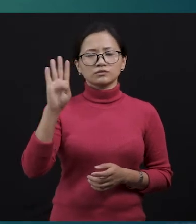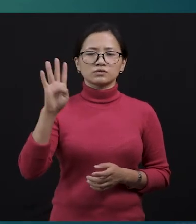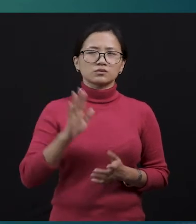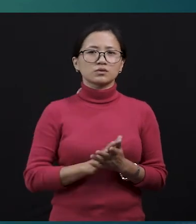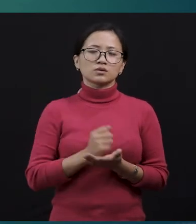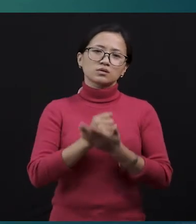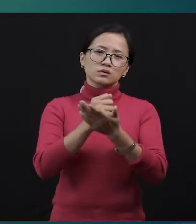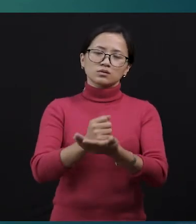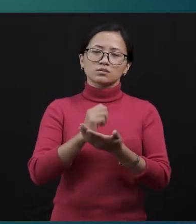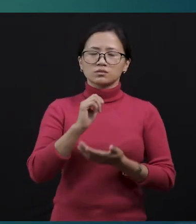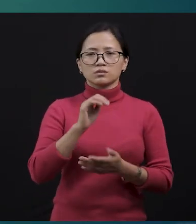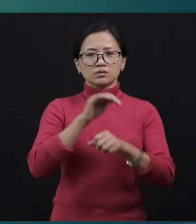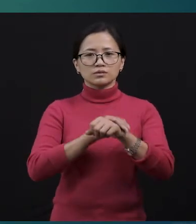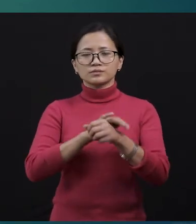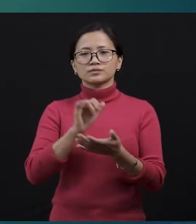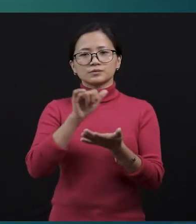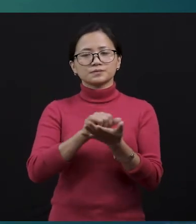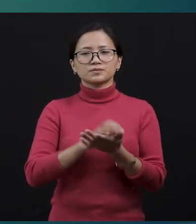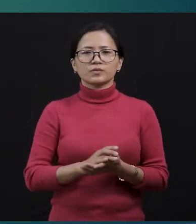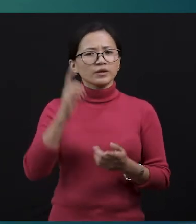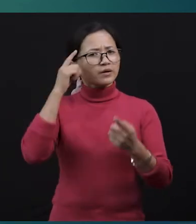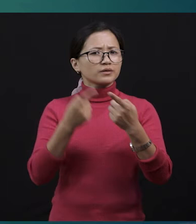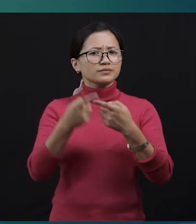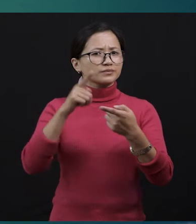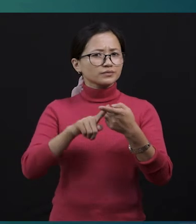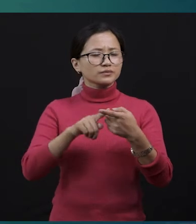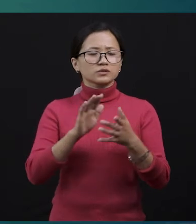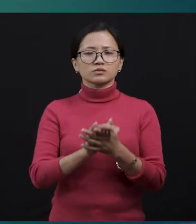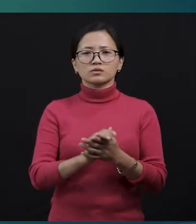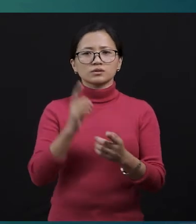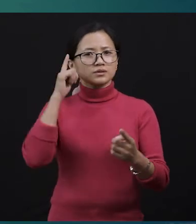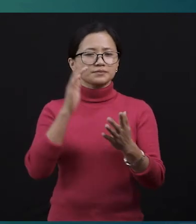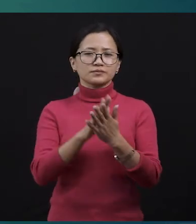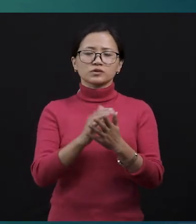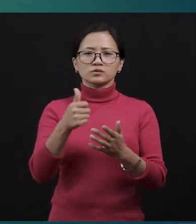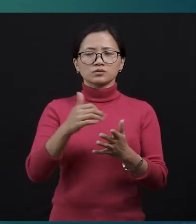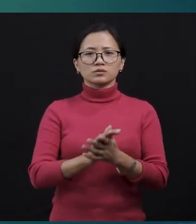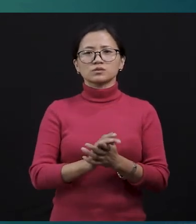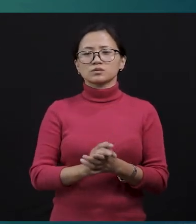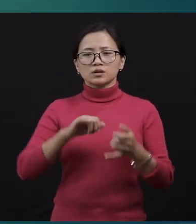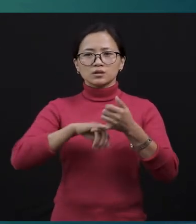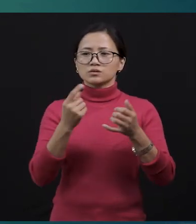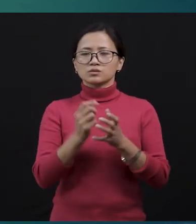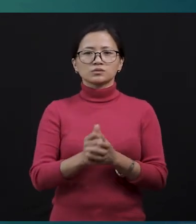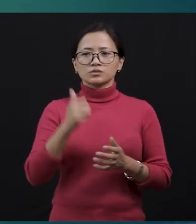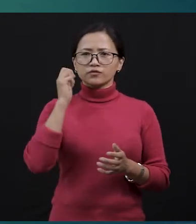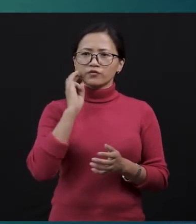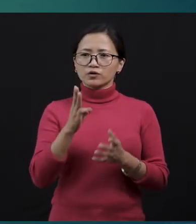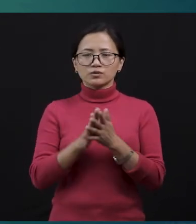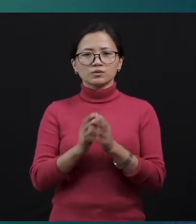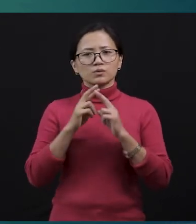have to help each other on that. And as experts, you have to know about those subject matters very well, because you are the